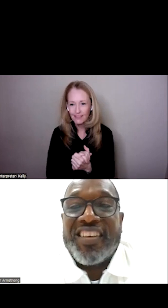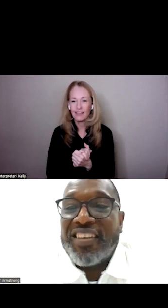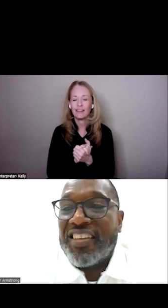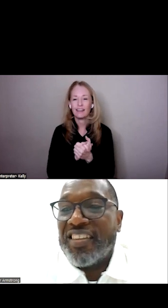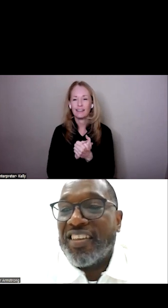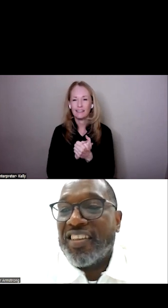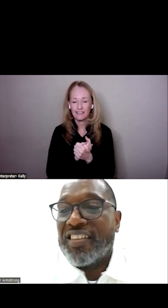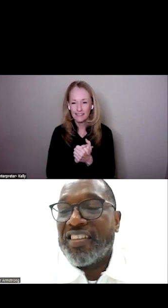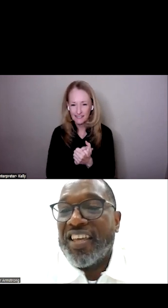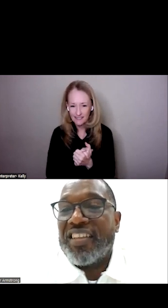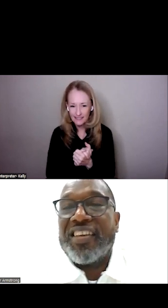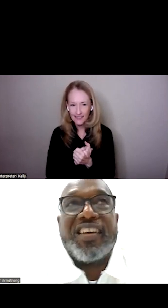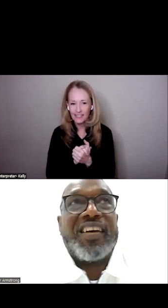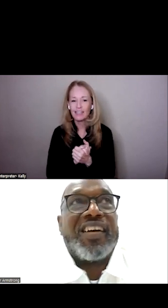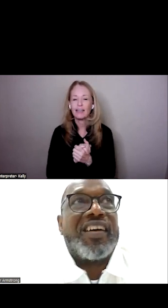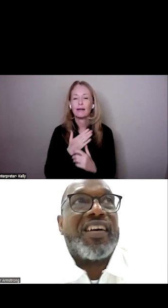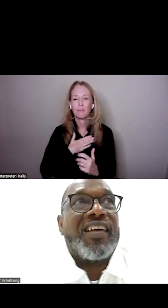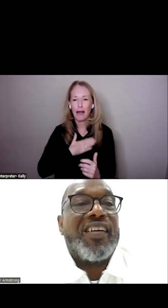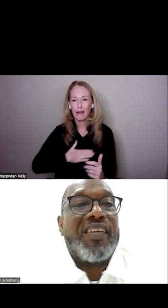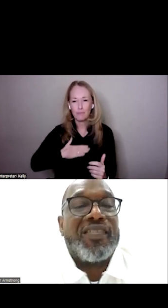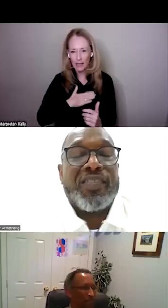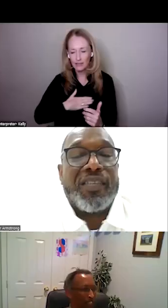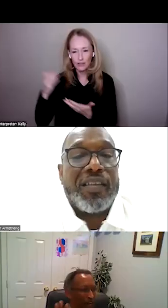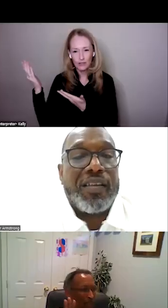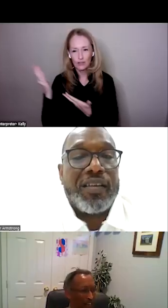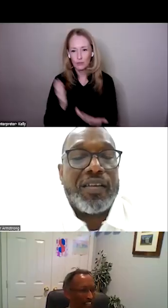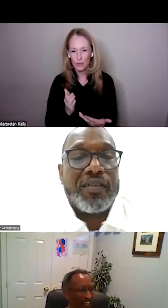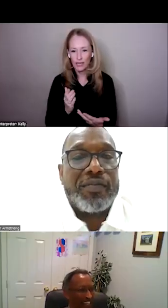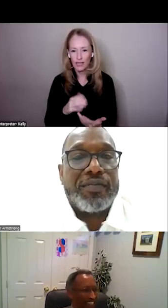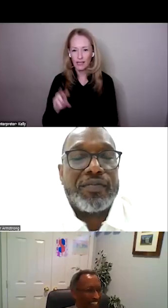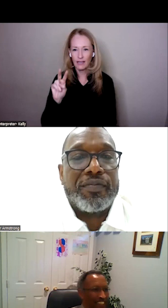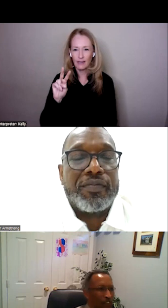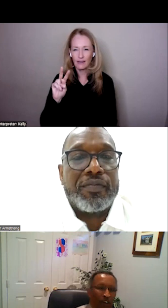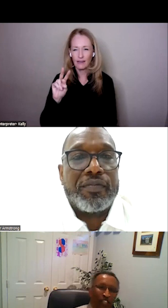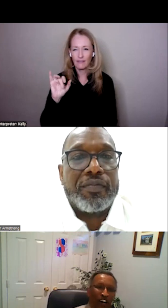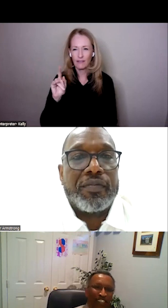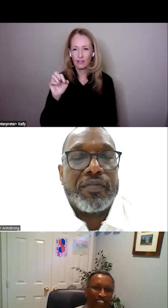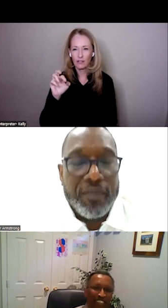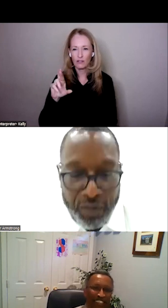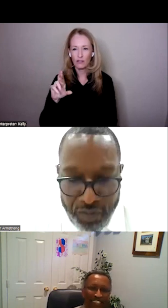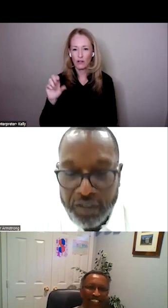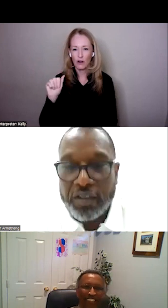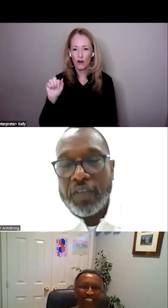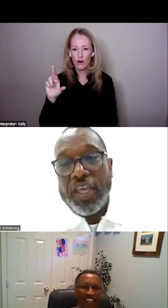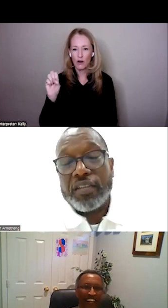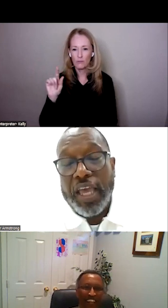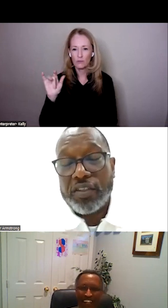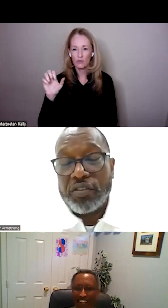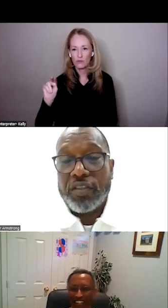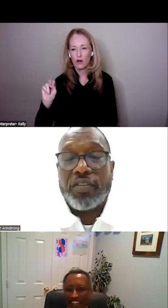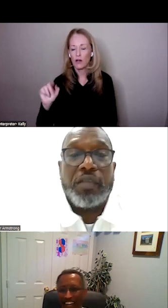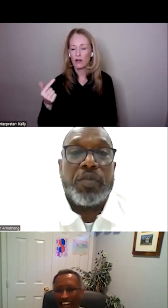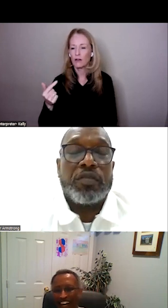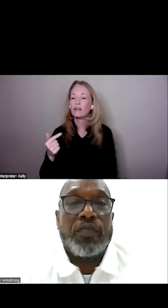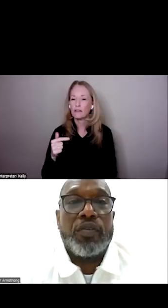it's my pleasure to bring in Armstrong to give us some strong talk, sir. Thank you, sir. And that is